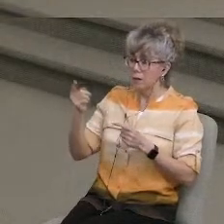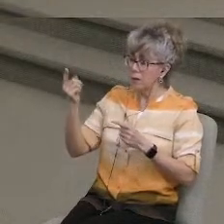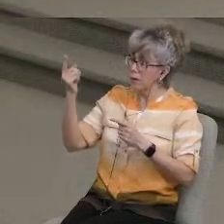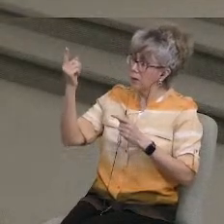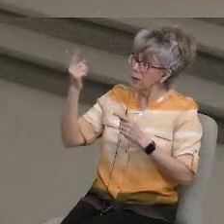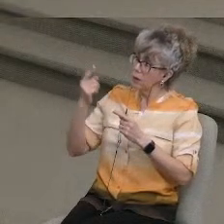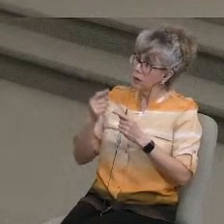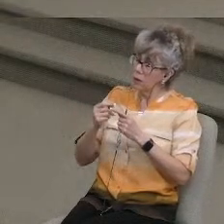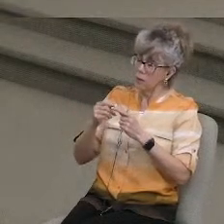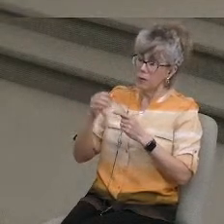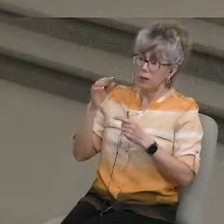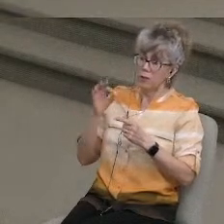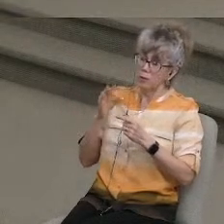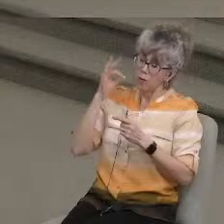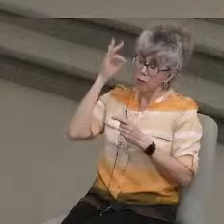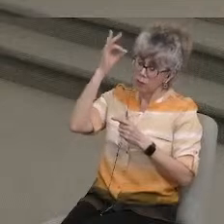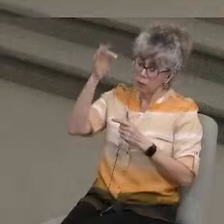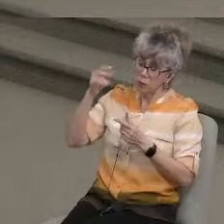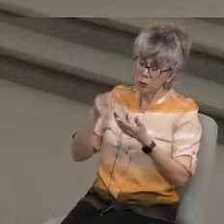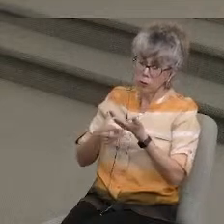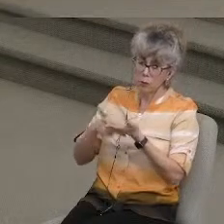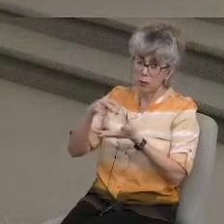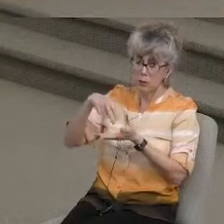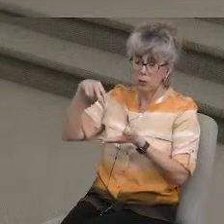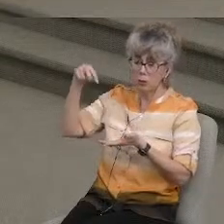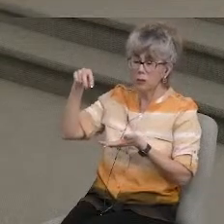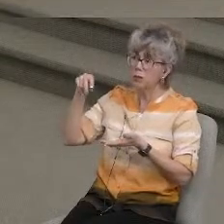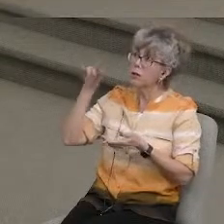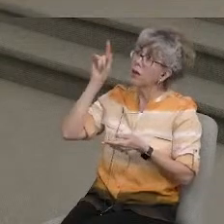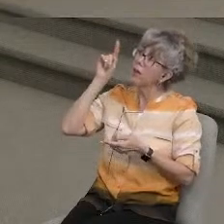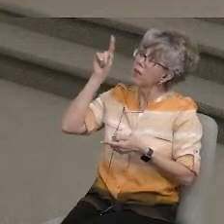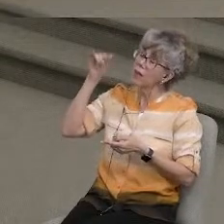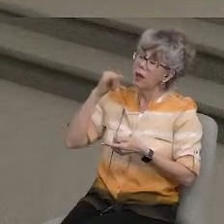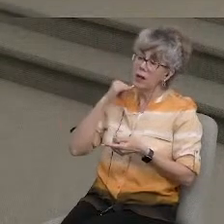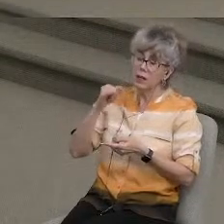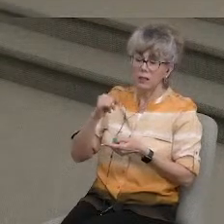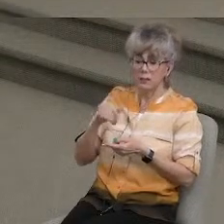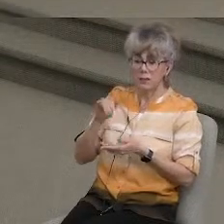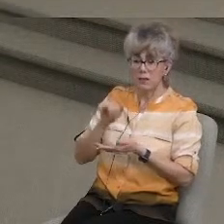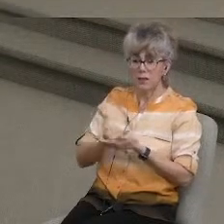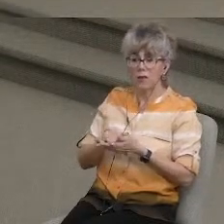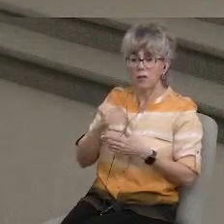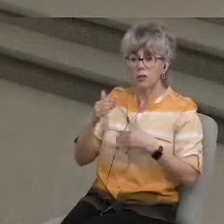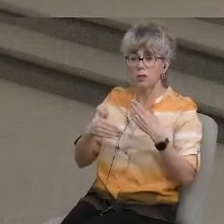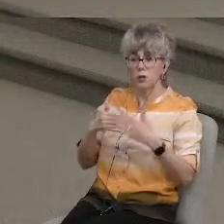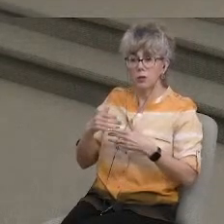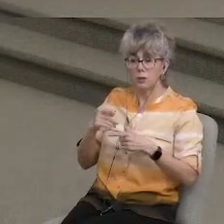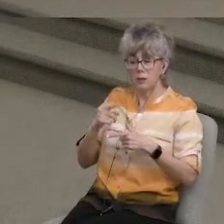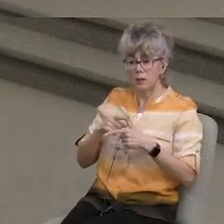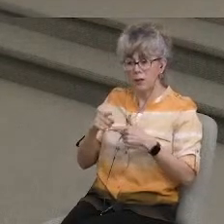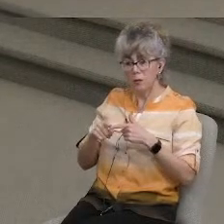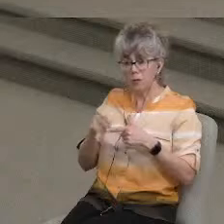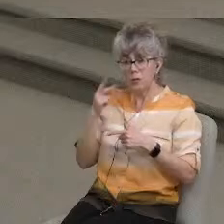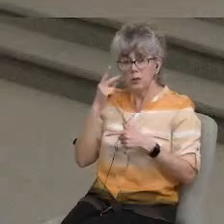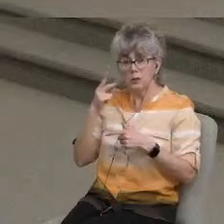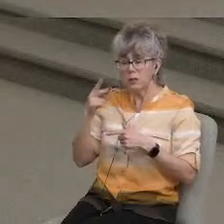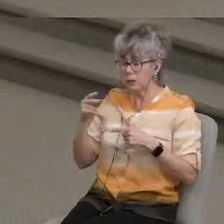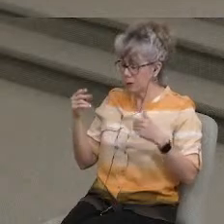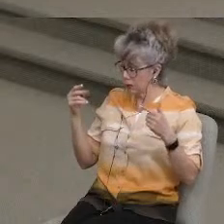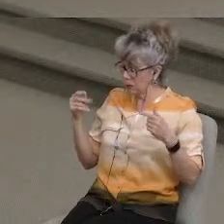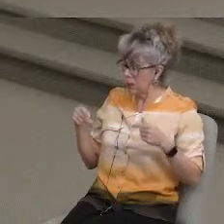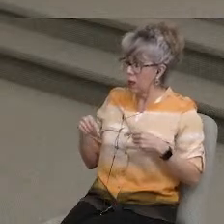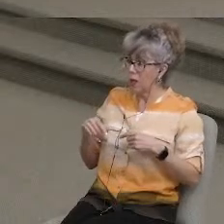future resurrection. And we are that joy set before him. And then we see this disturbing, dark